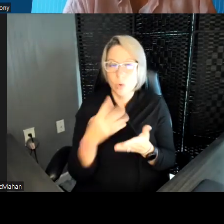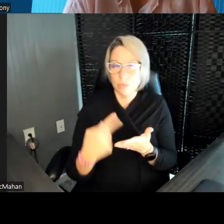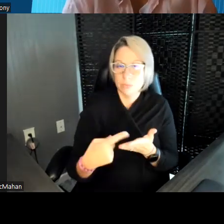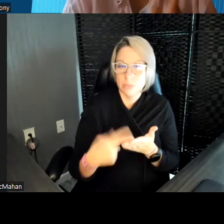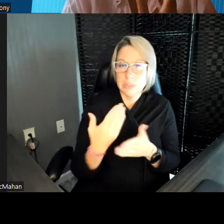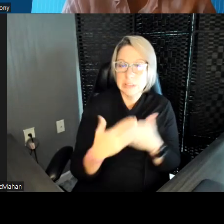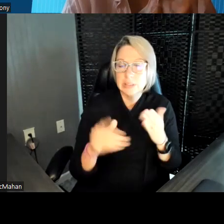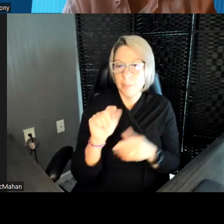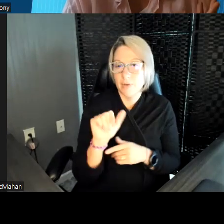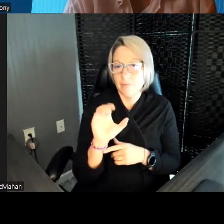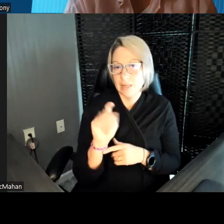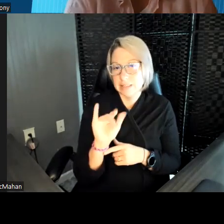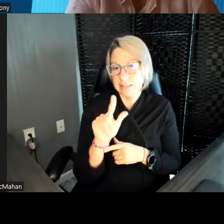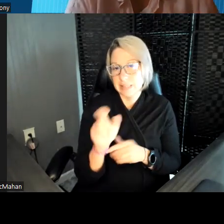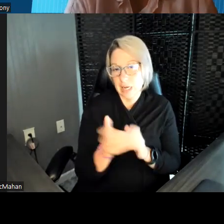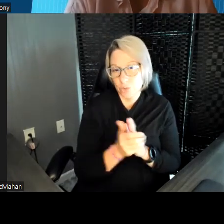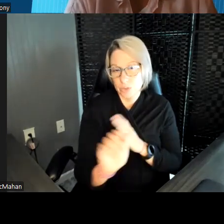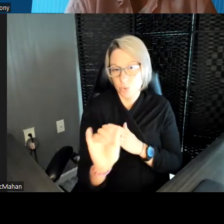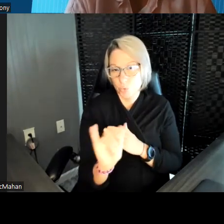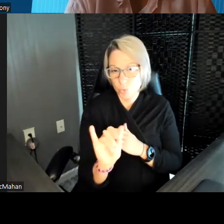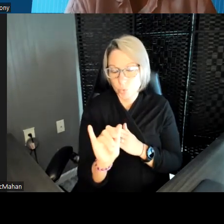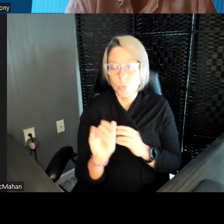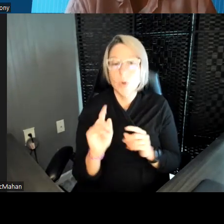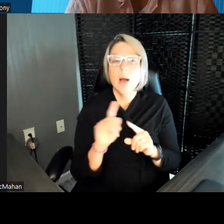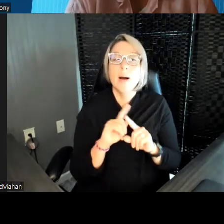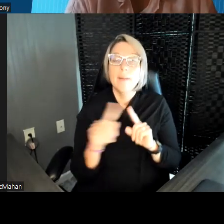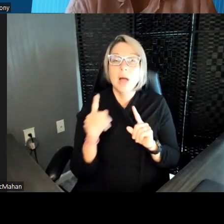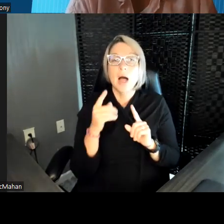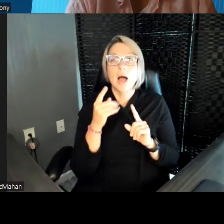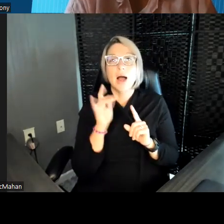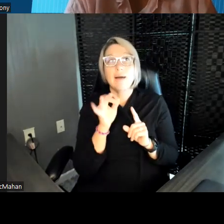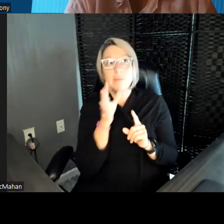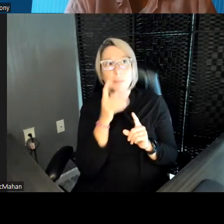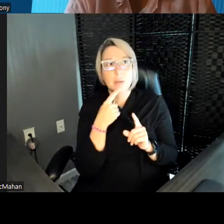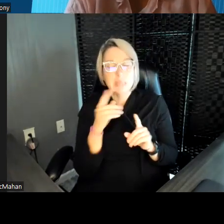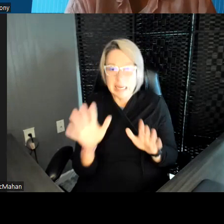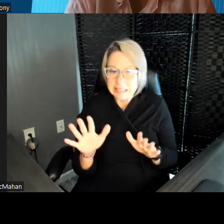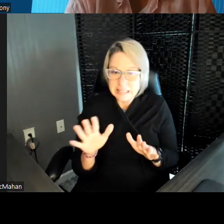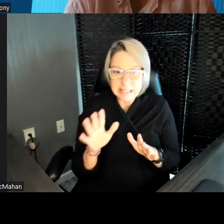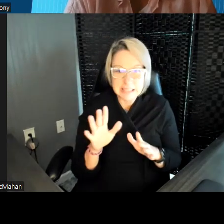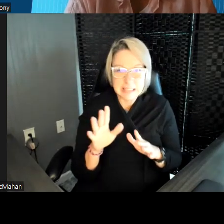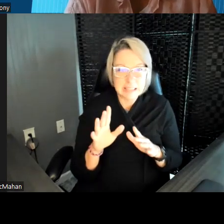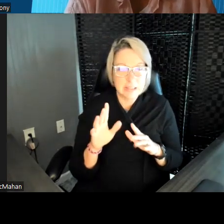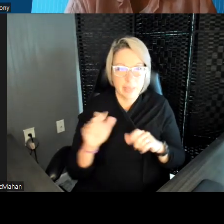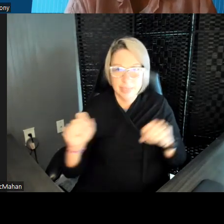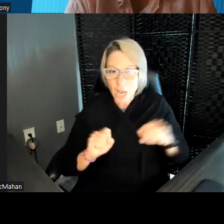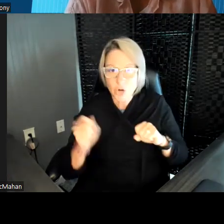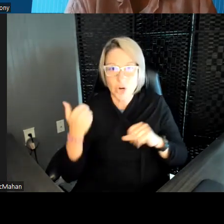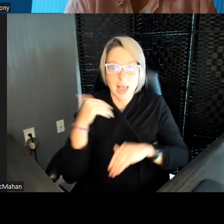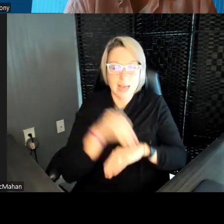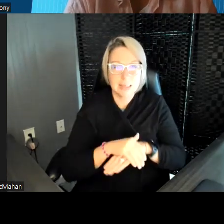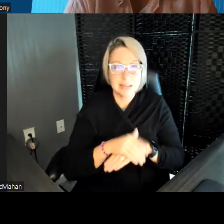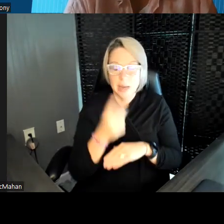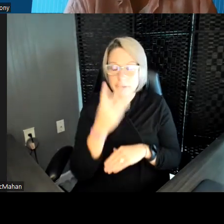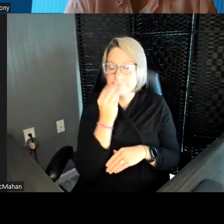skills, but this just starts to give you some of the things that if a mom said, oh my gosh, there was a thunderstorm last night, he slept right through